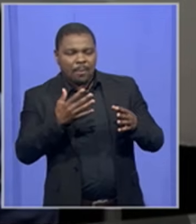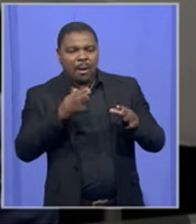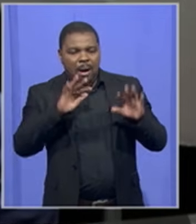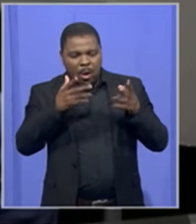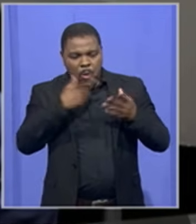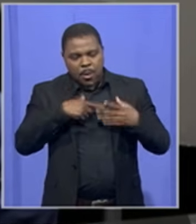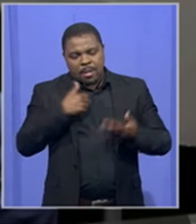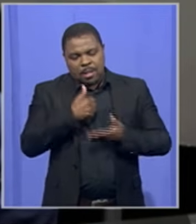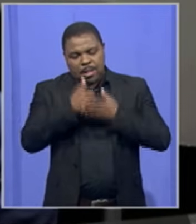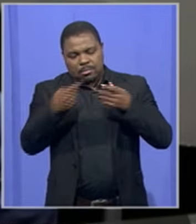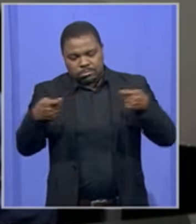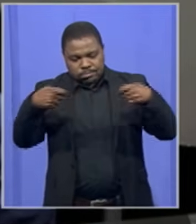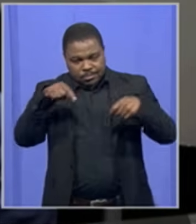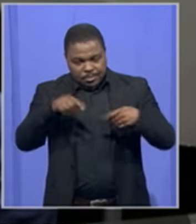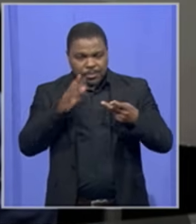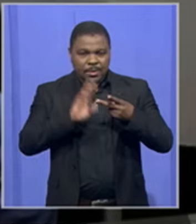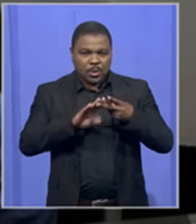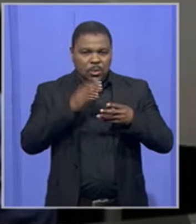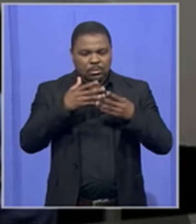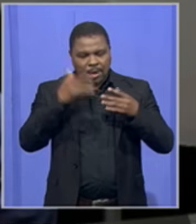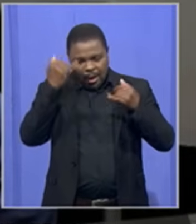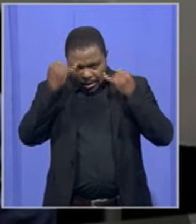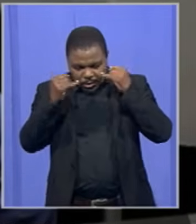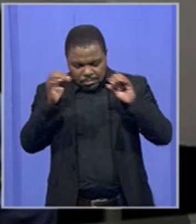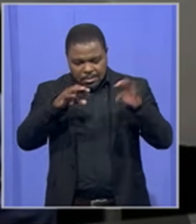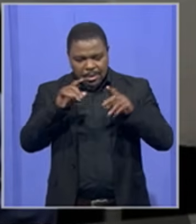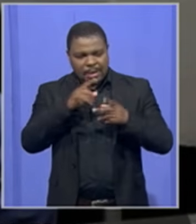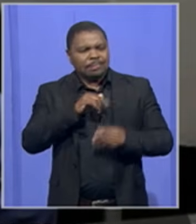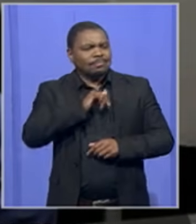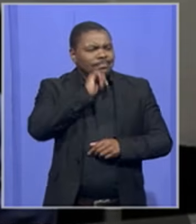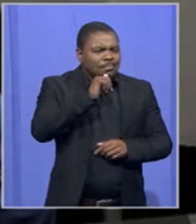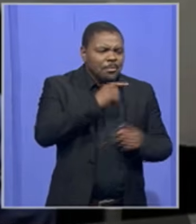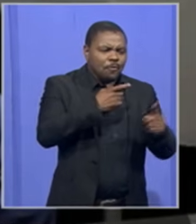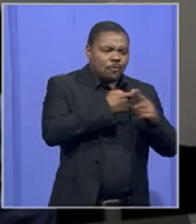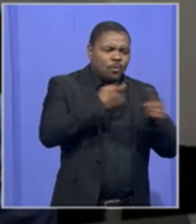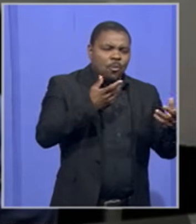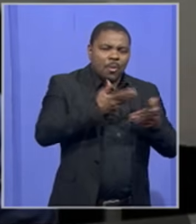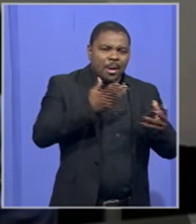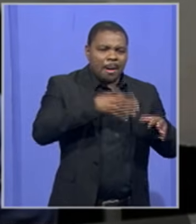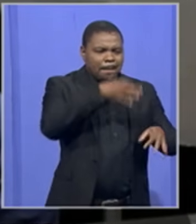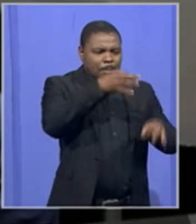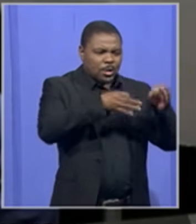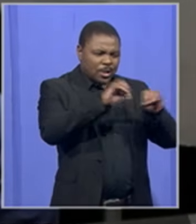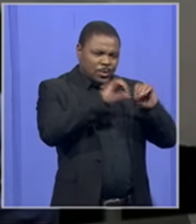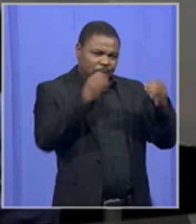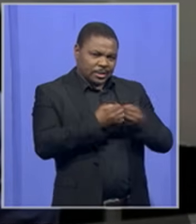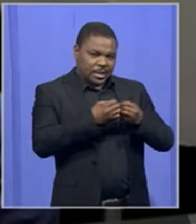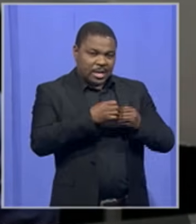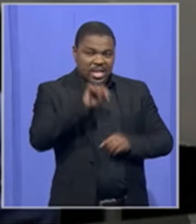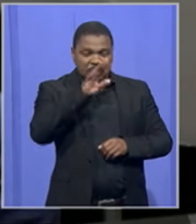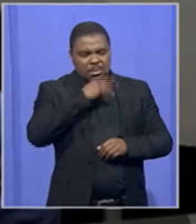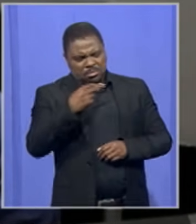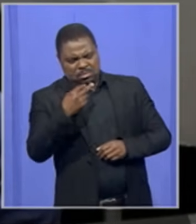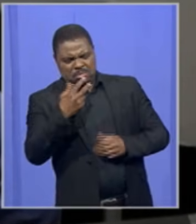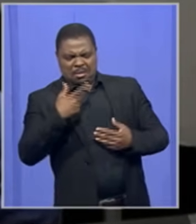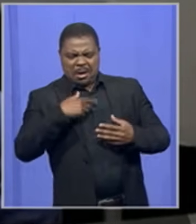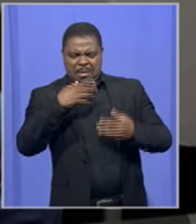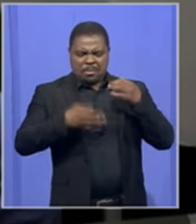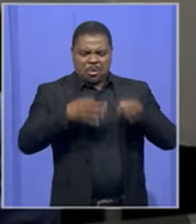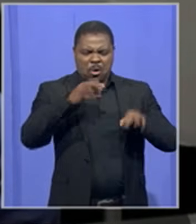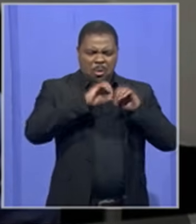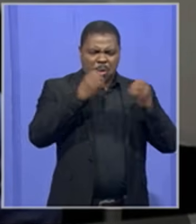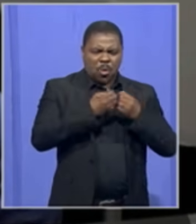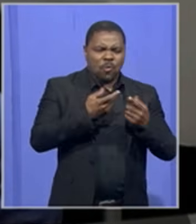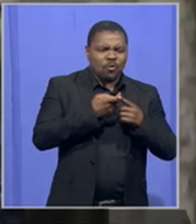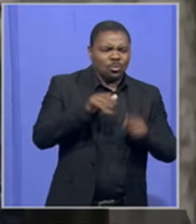contributions, not on the basis of the political parties where we come from, because if we take that direction, it's going to contaminate the work